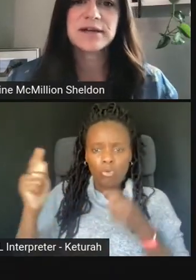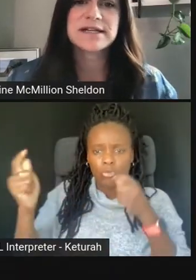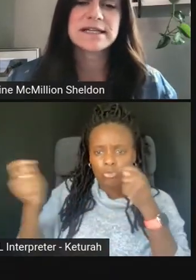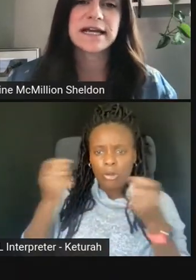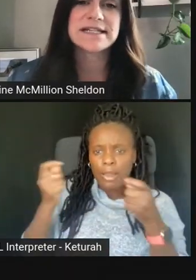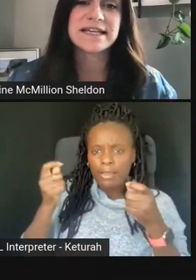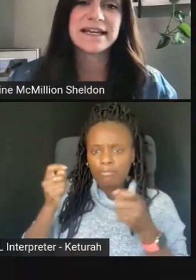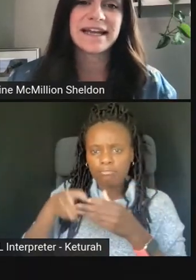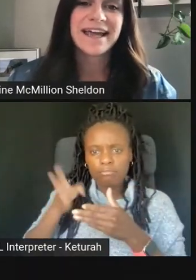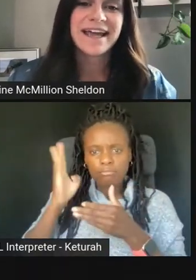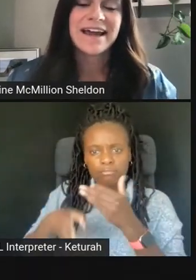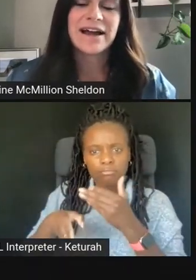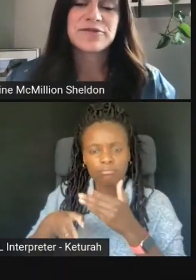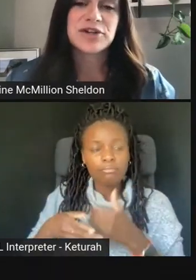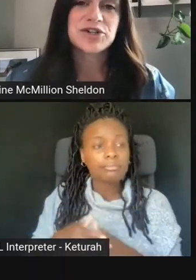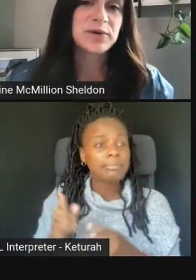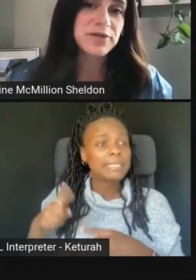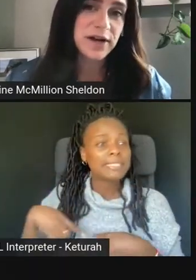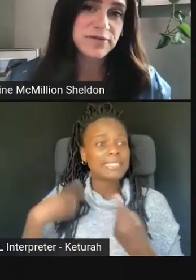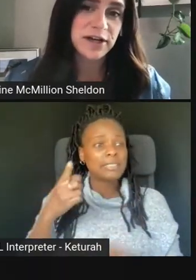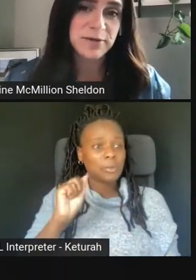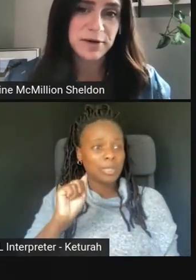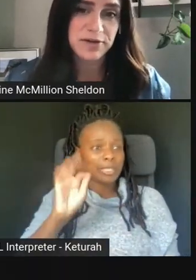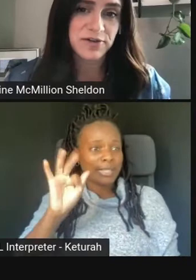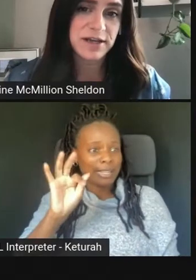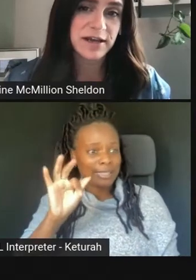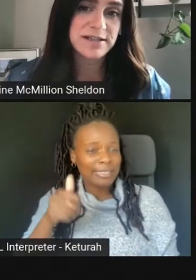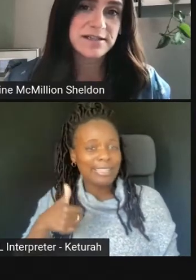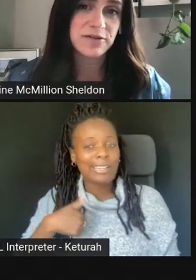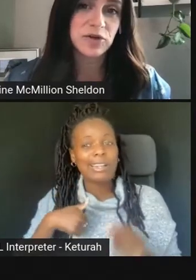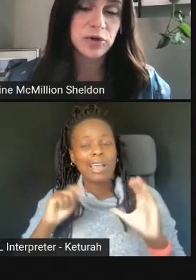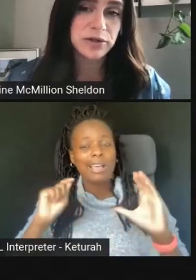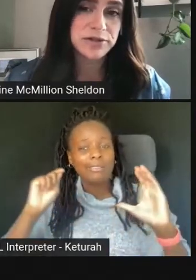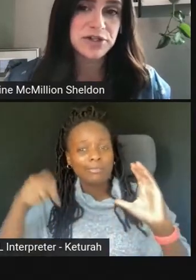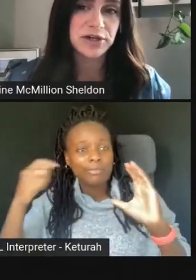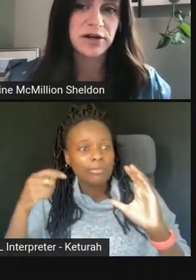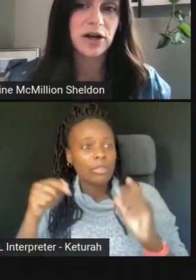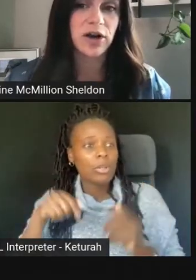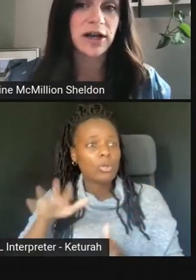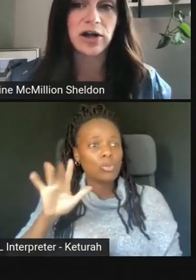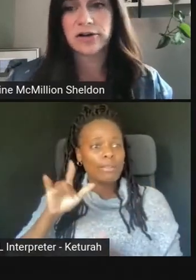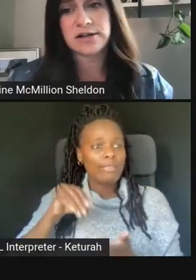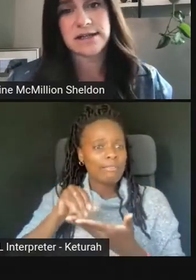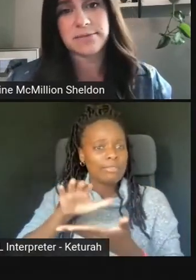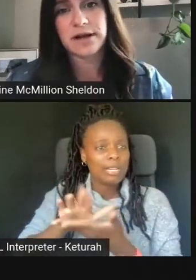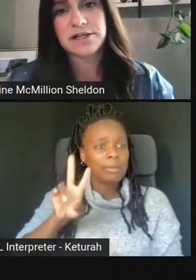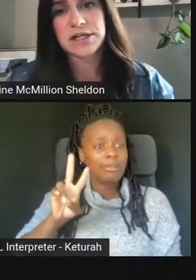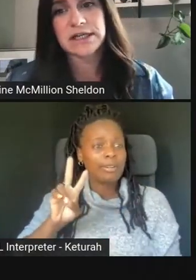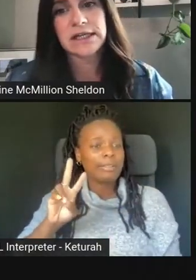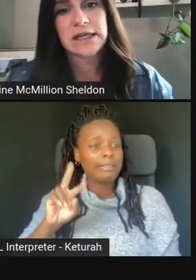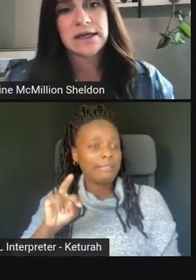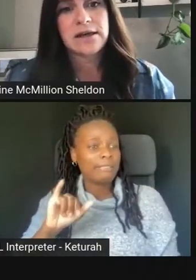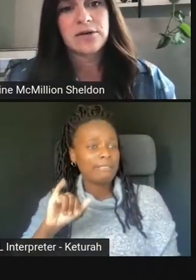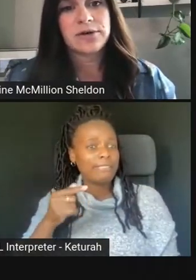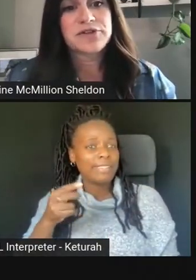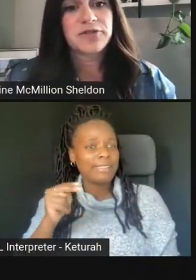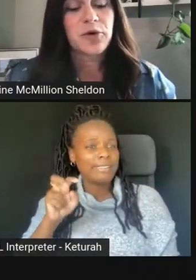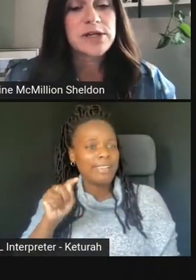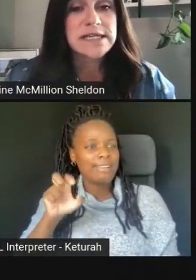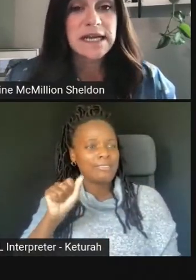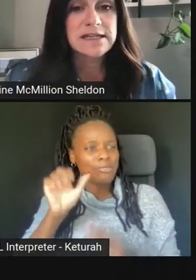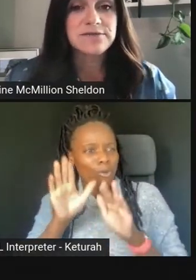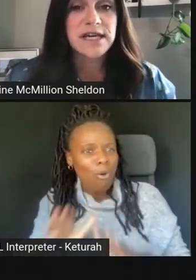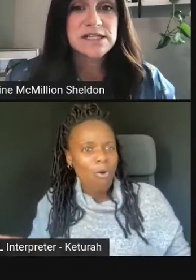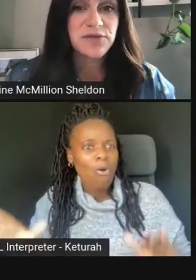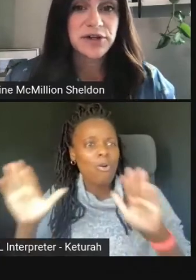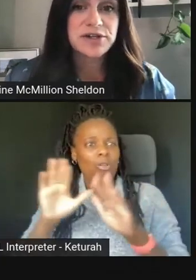Since 2019, I've shot 25 documentary vignettes of coal culture occurring all across Appalachia. We've shot